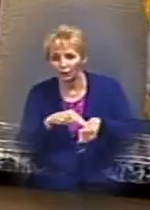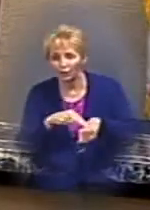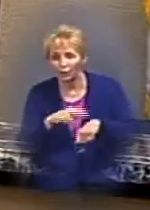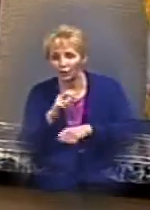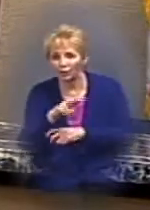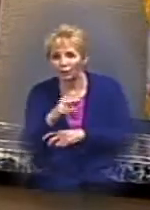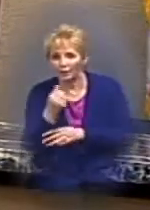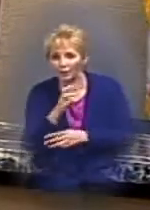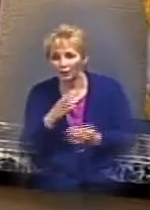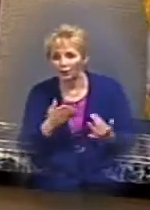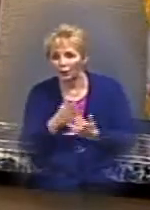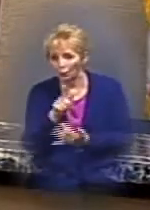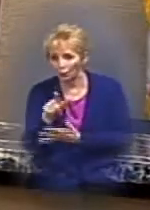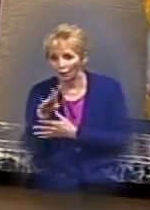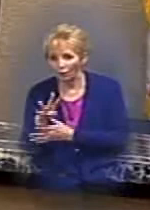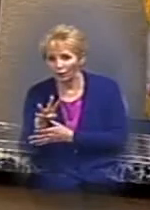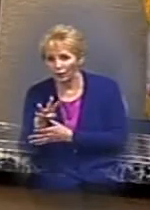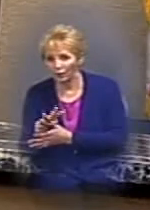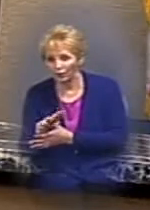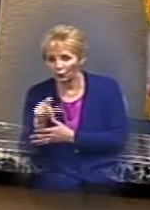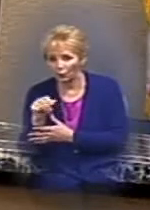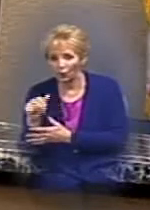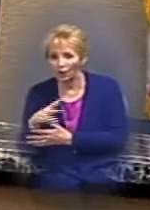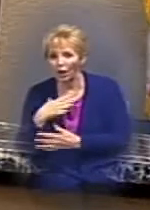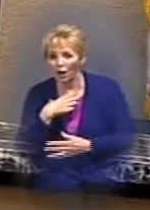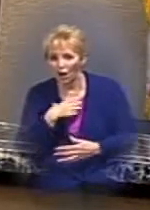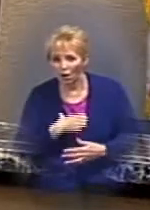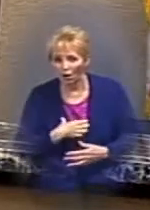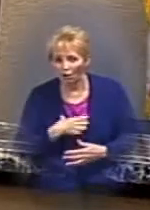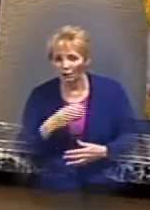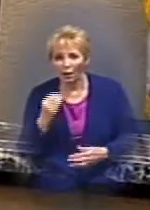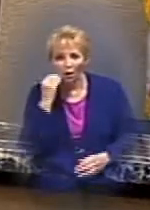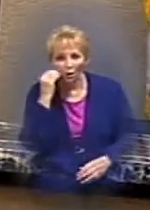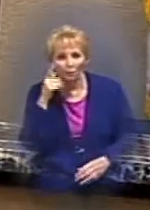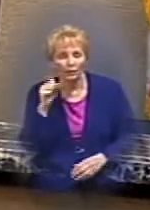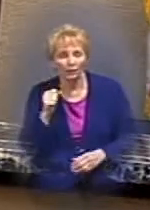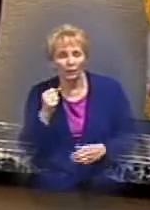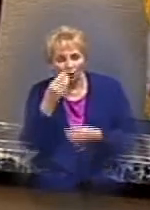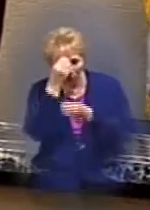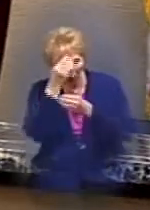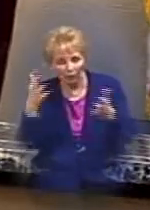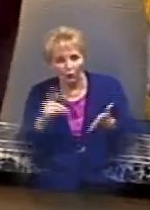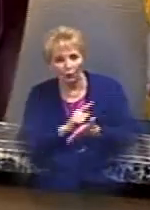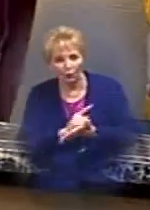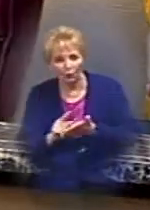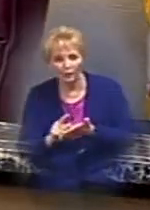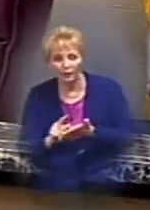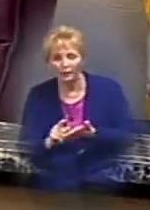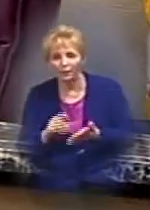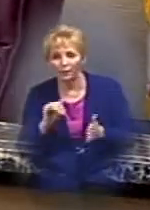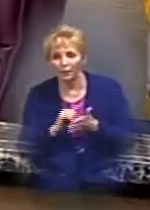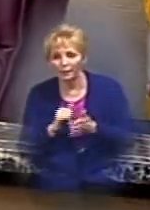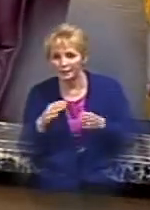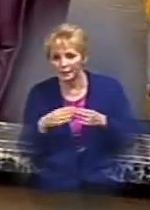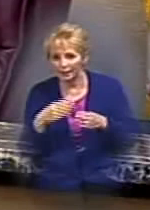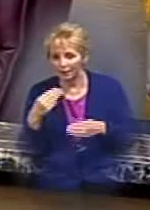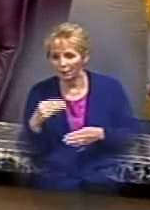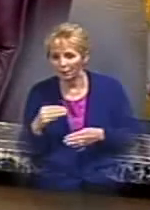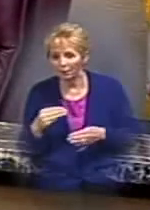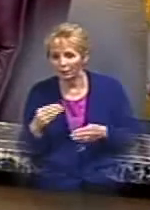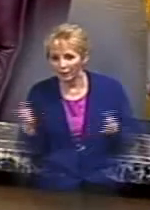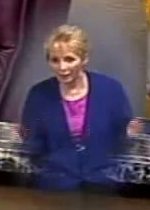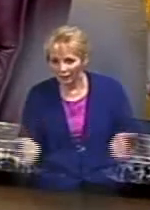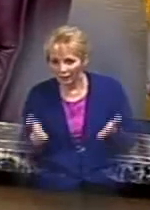November 16 through 24, 2013 as Hunger and Homelessness Awareness Week in Morganton. Be it further resolved that the Morganton City Council encourage